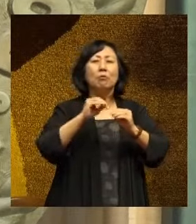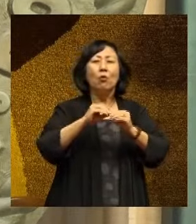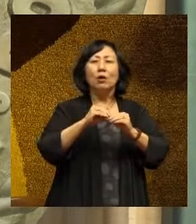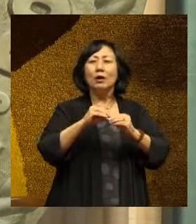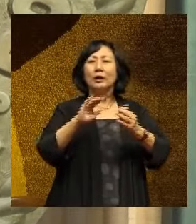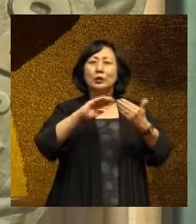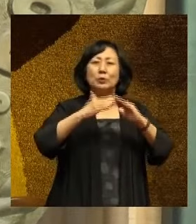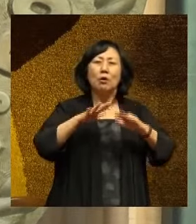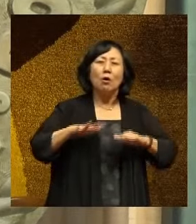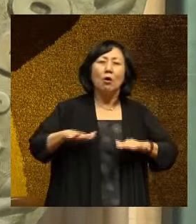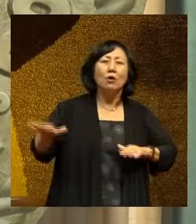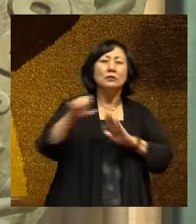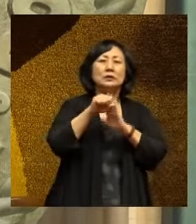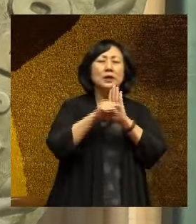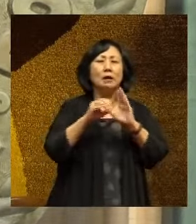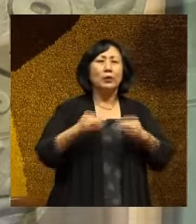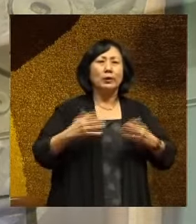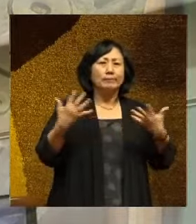the state.